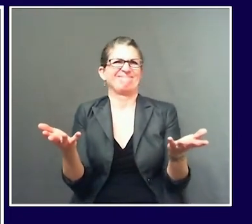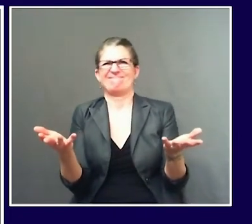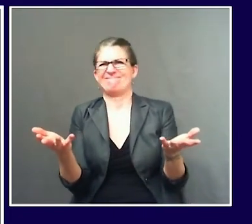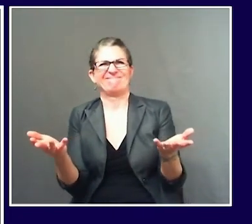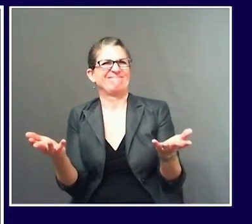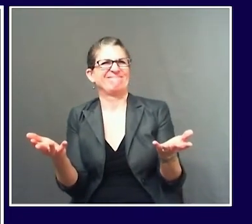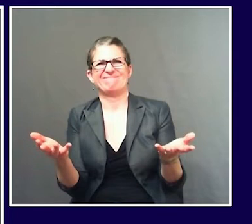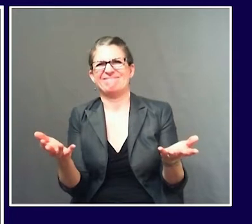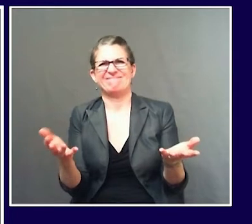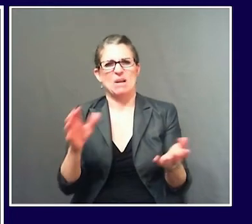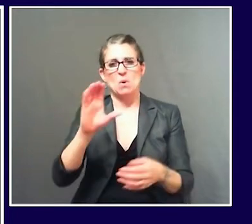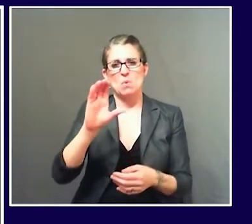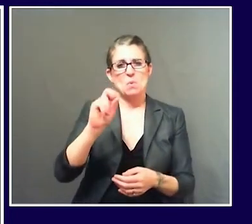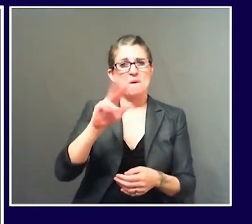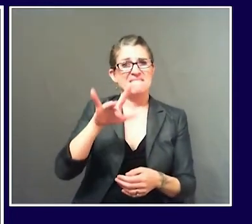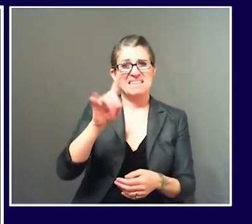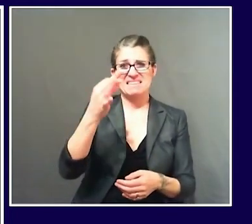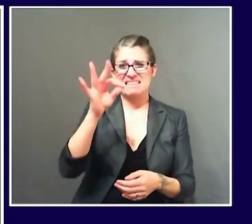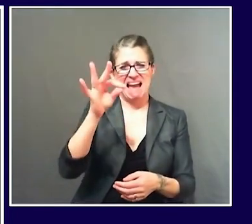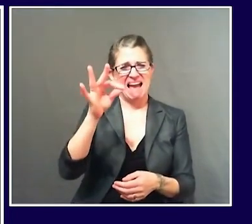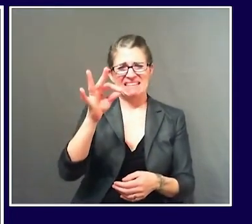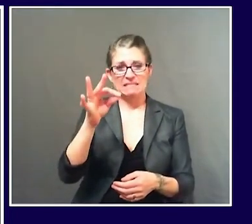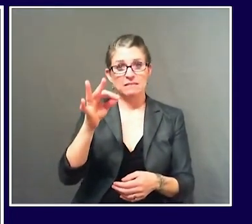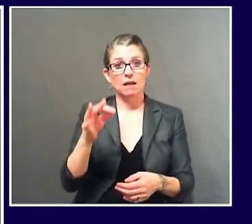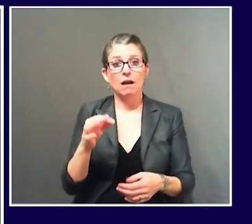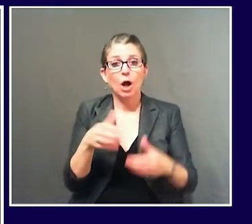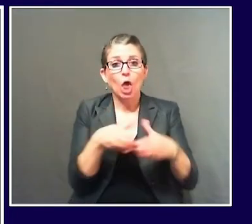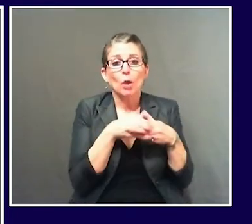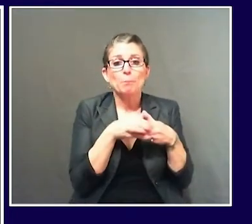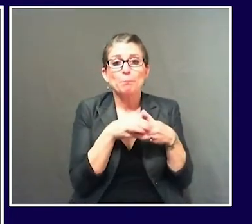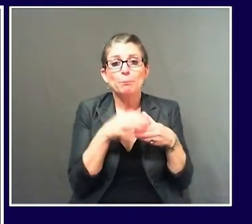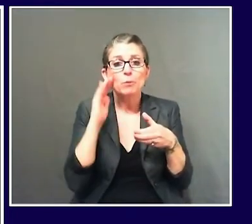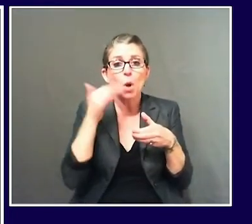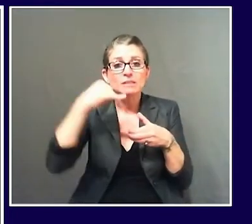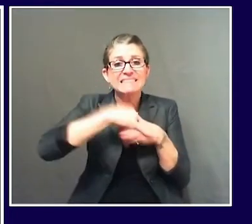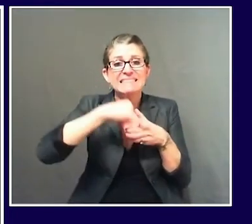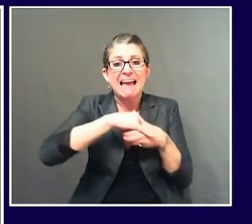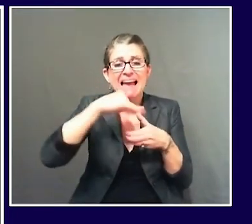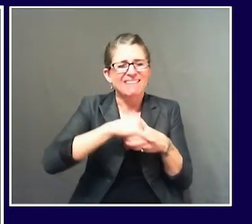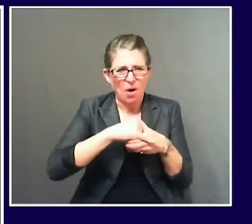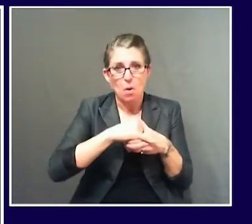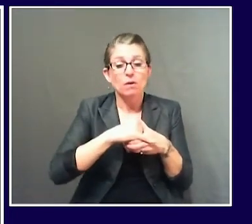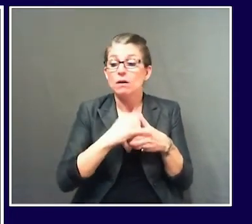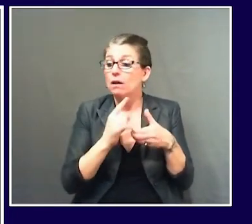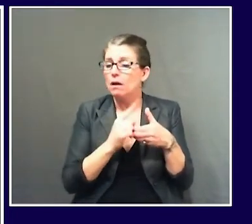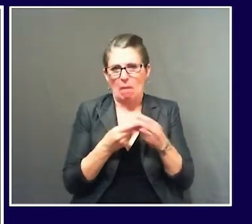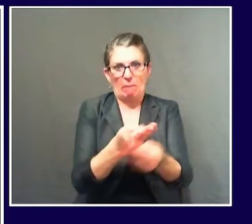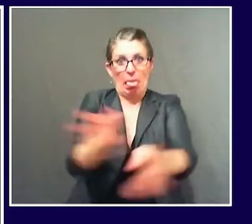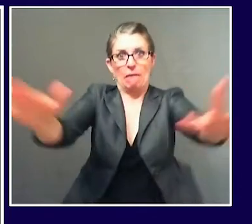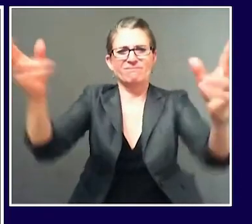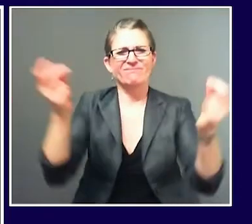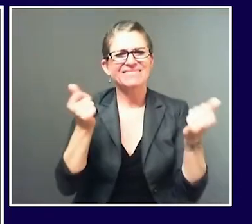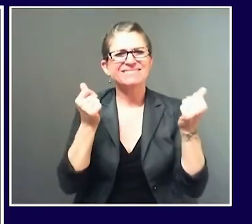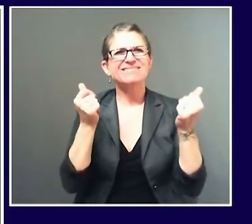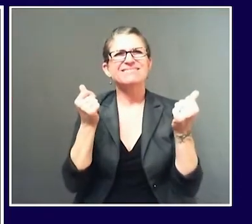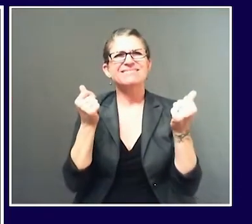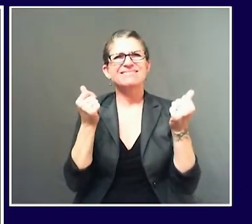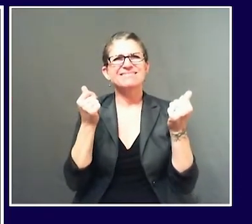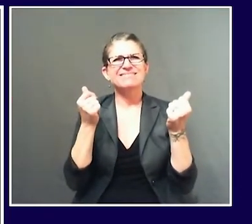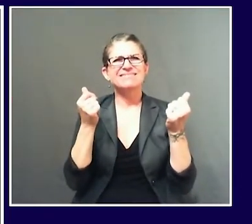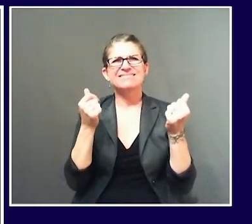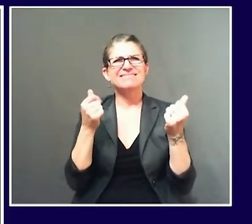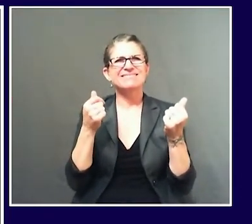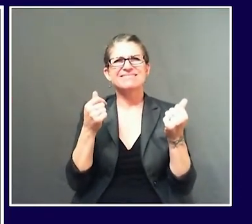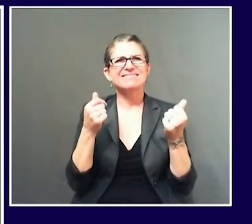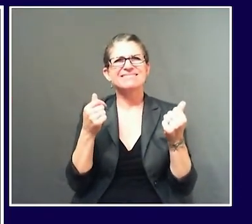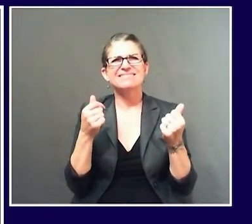quickly. It really is like that you happen to find in one part of your house, even though you haven't been in that room